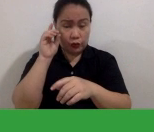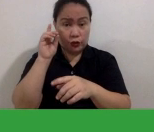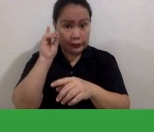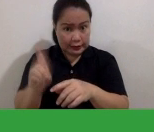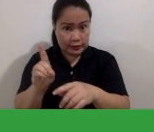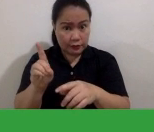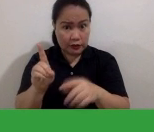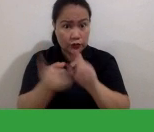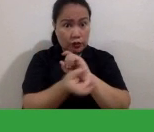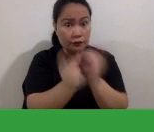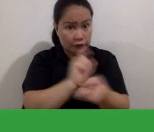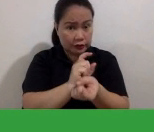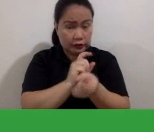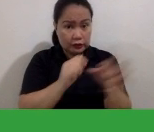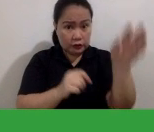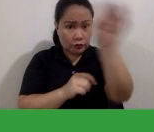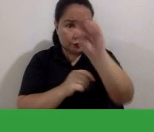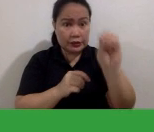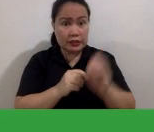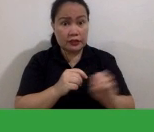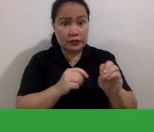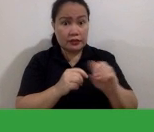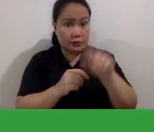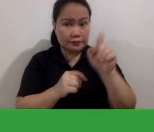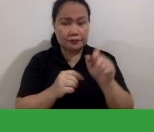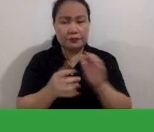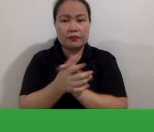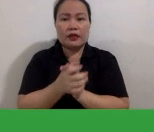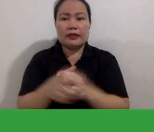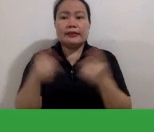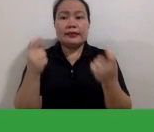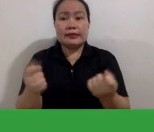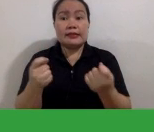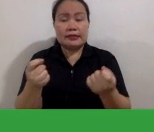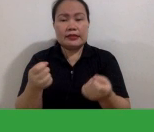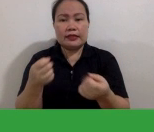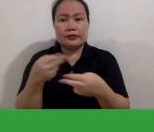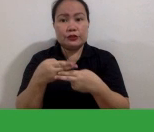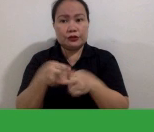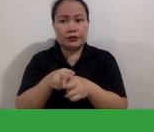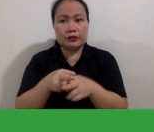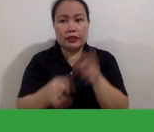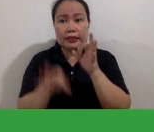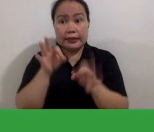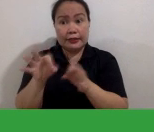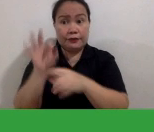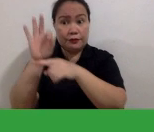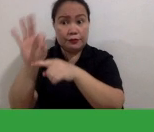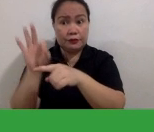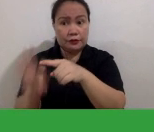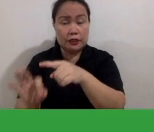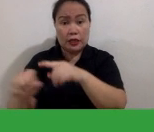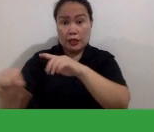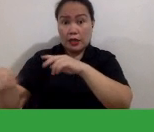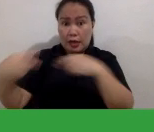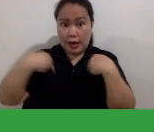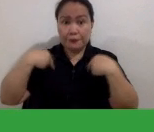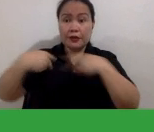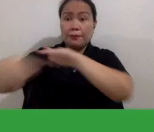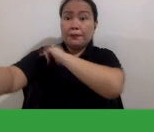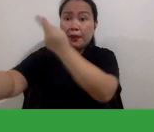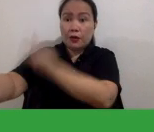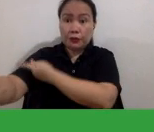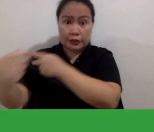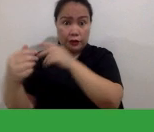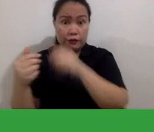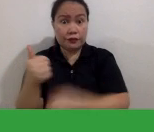ma-convert natin siya into percent? Okay. So, ito po ang shortcut. Kapag ang given ninyo ay naka-power of